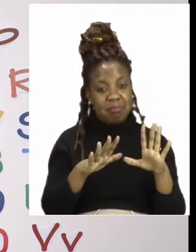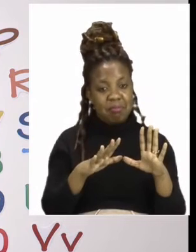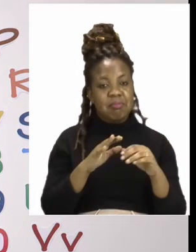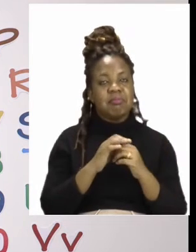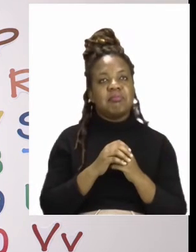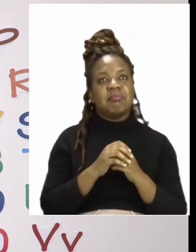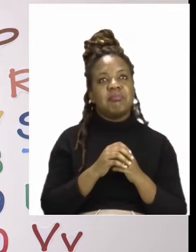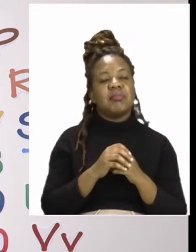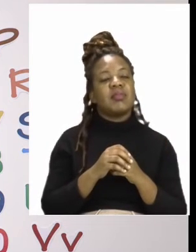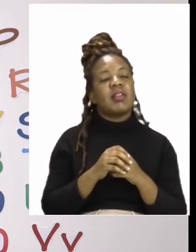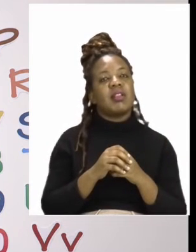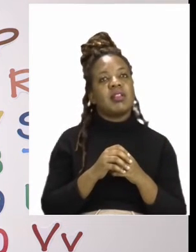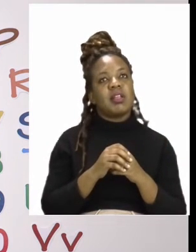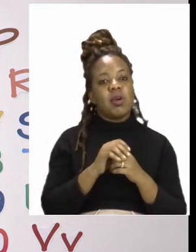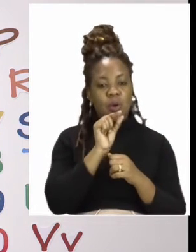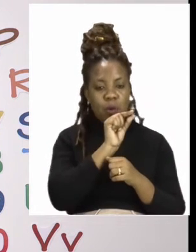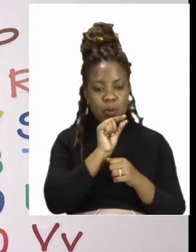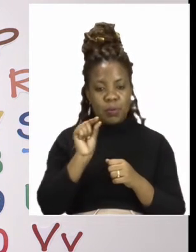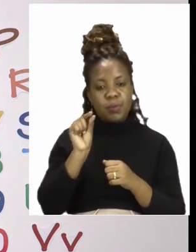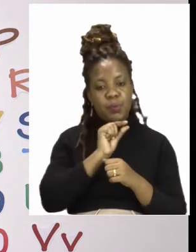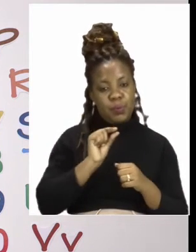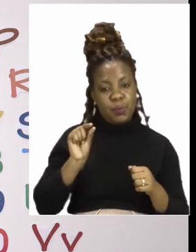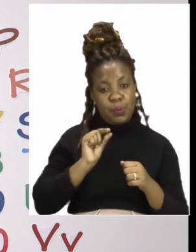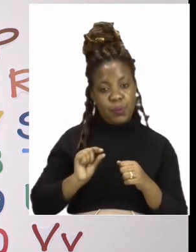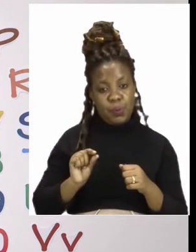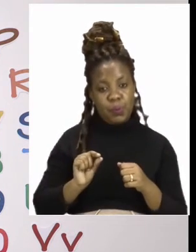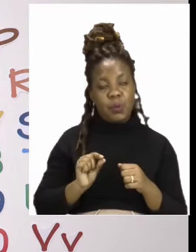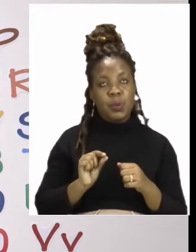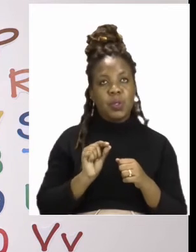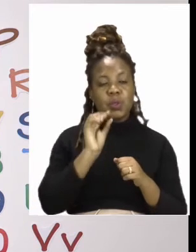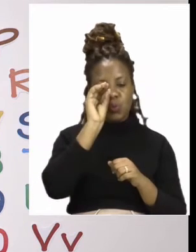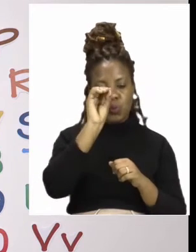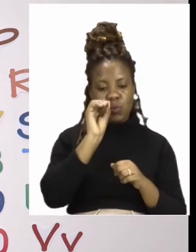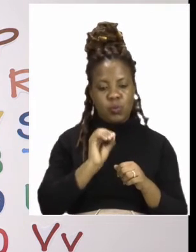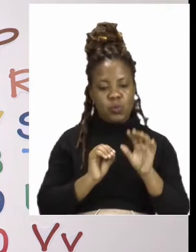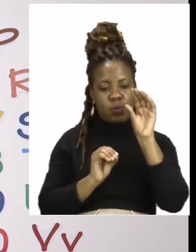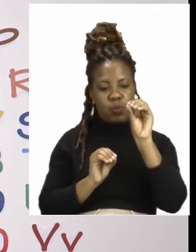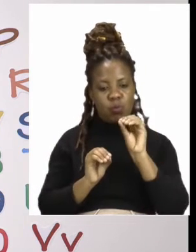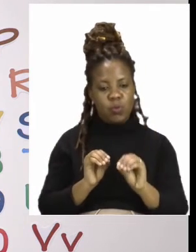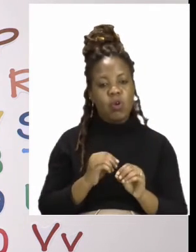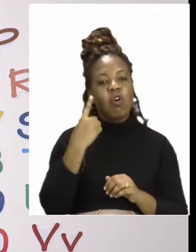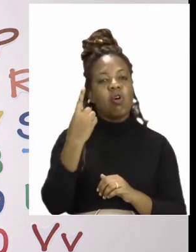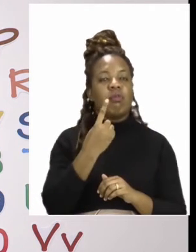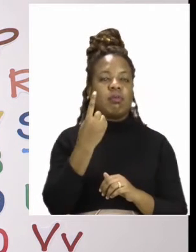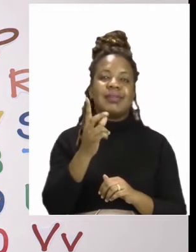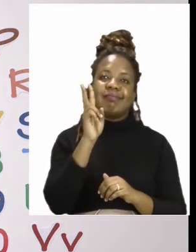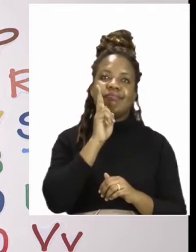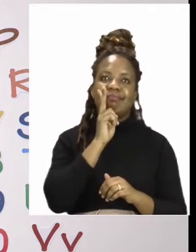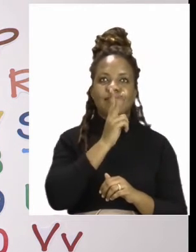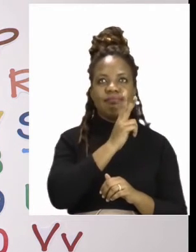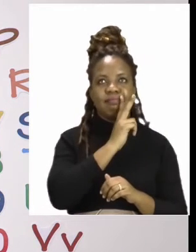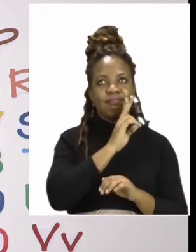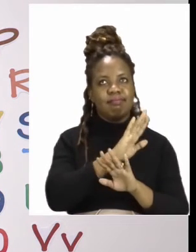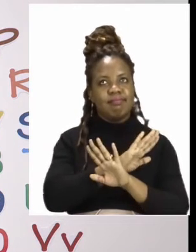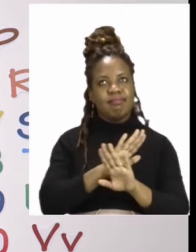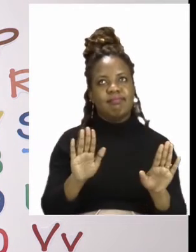in your missing words. I'm not going to help you with this one. I think you'll be able to read them by yourselves.